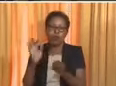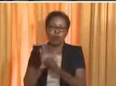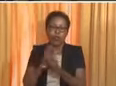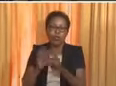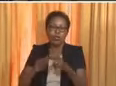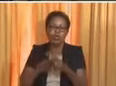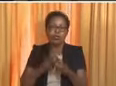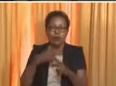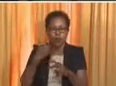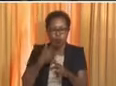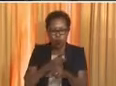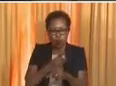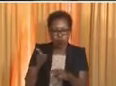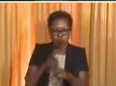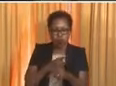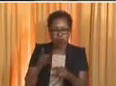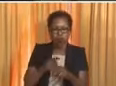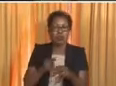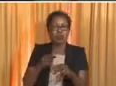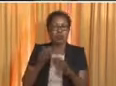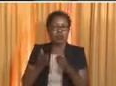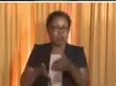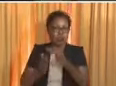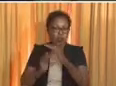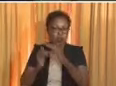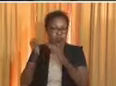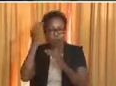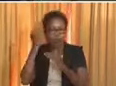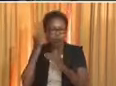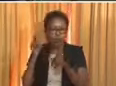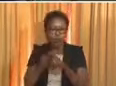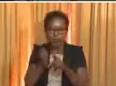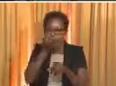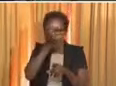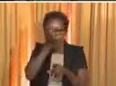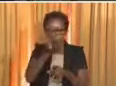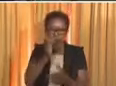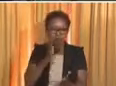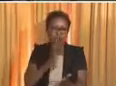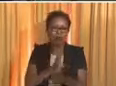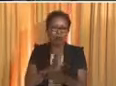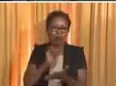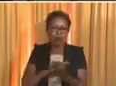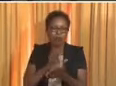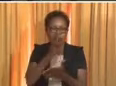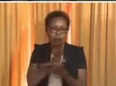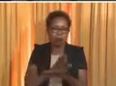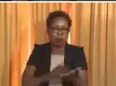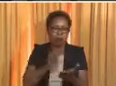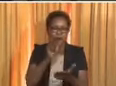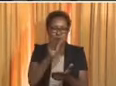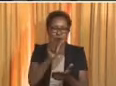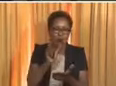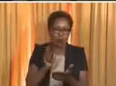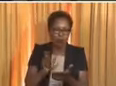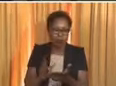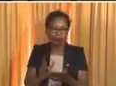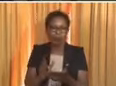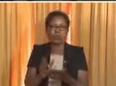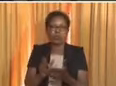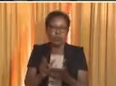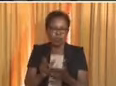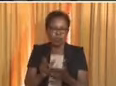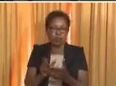Superior Courts ignored the fact that the drafters of the Constitution used certain words and went in to read in words whose effect is